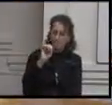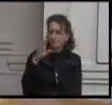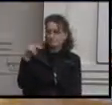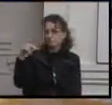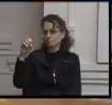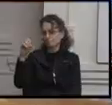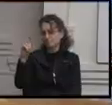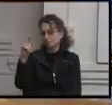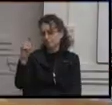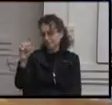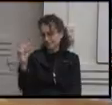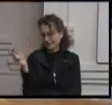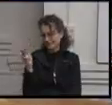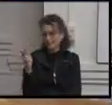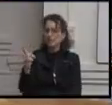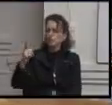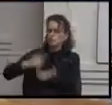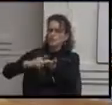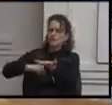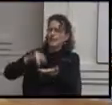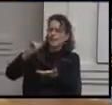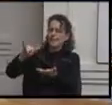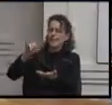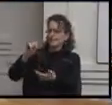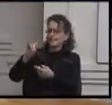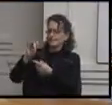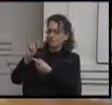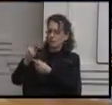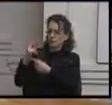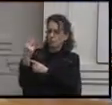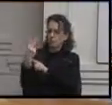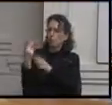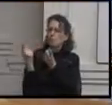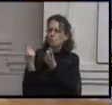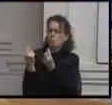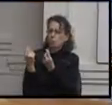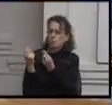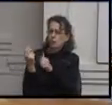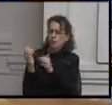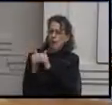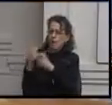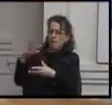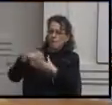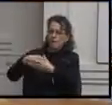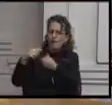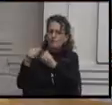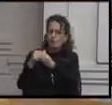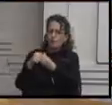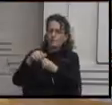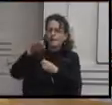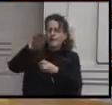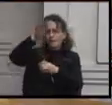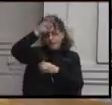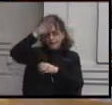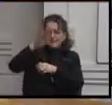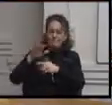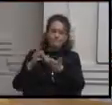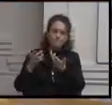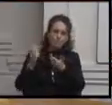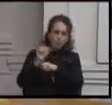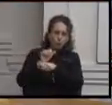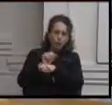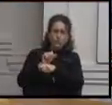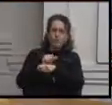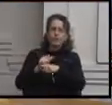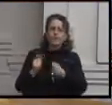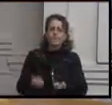the role that Station 2 plays in the firefighting system and our